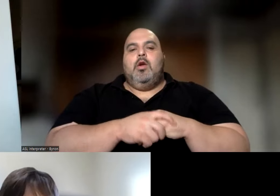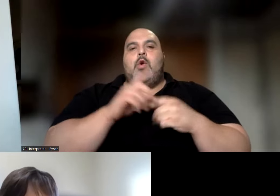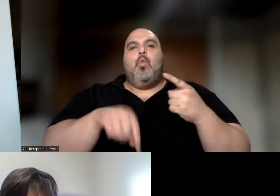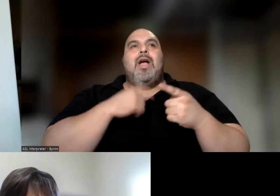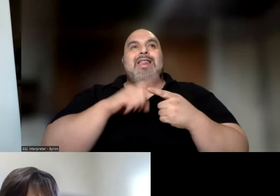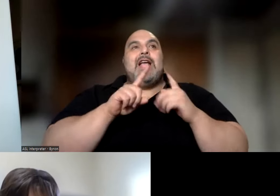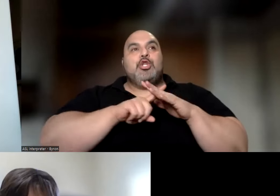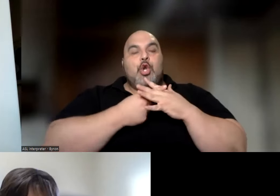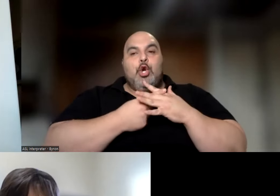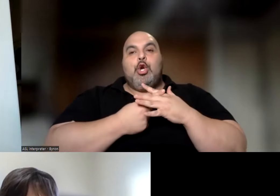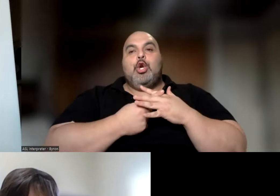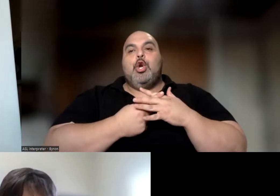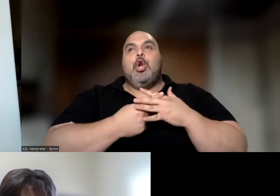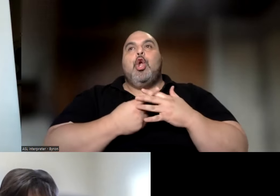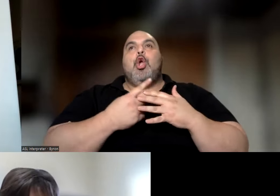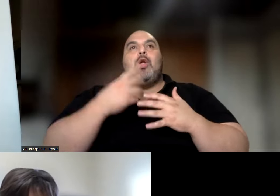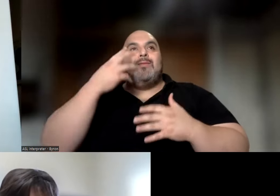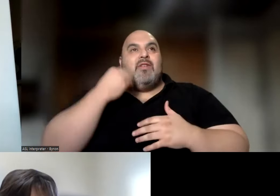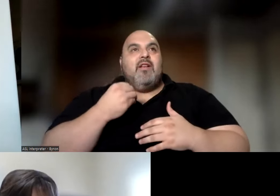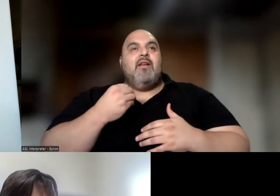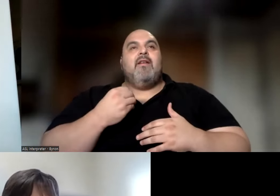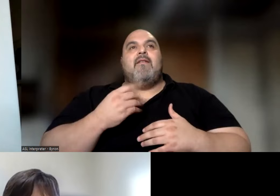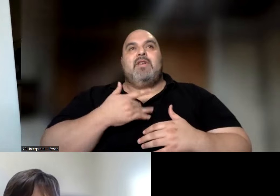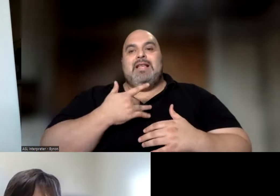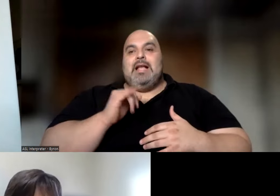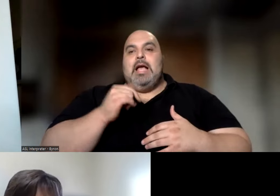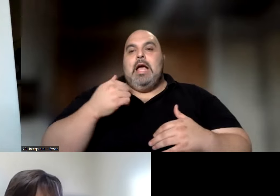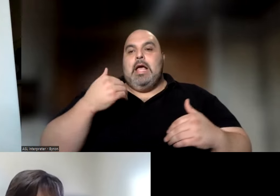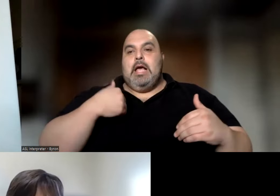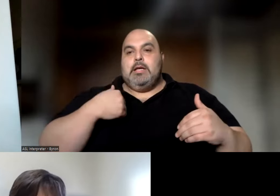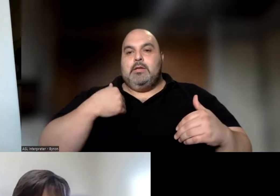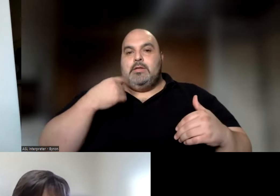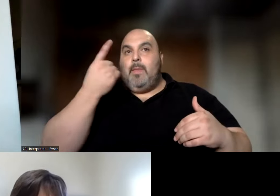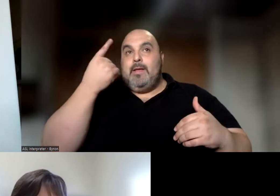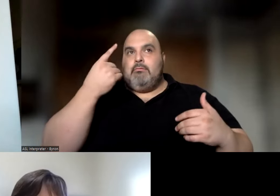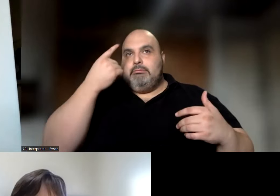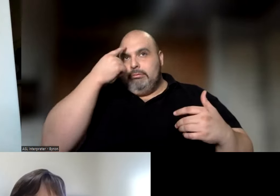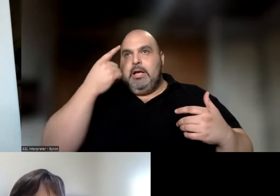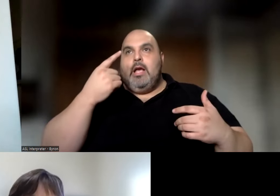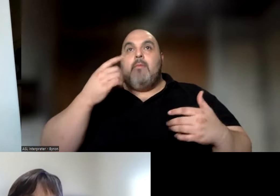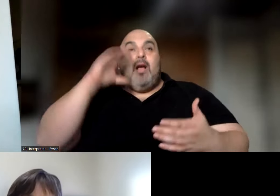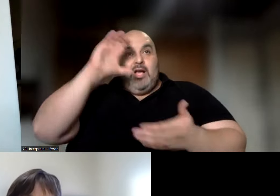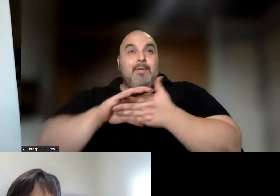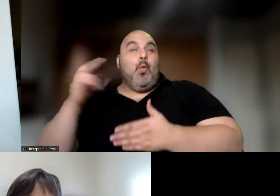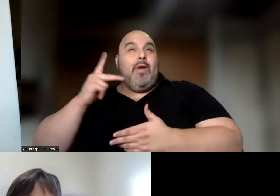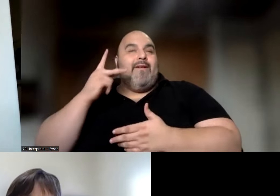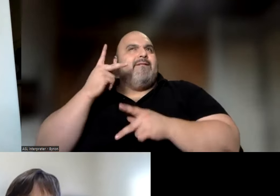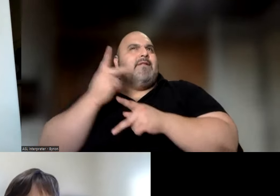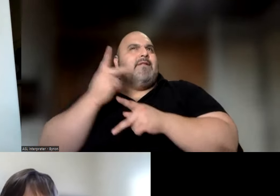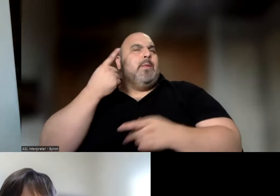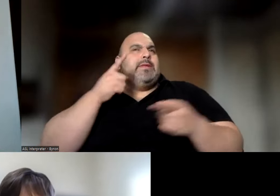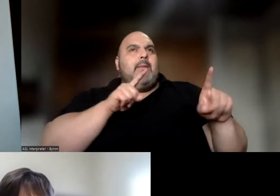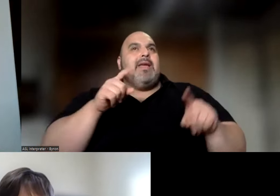going through, feeling out like I had something going on, and my husband and I kind of figured something was going on, I